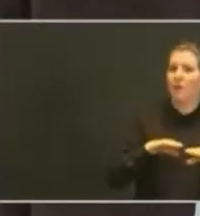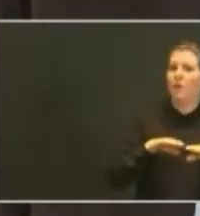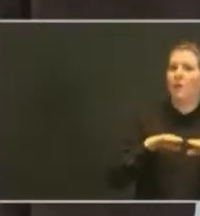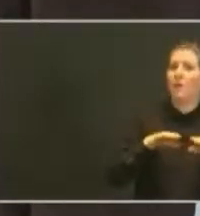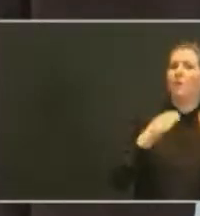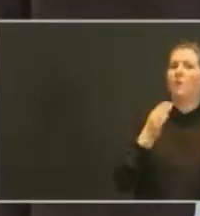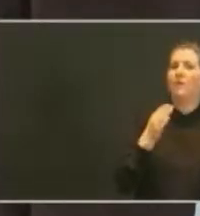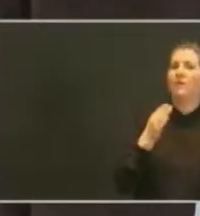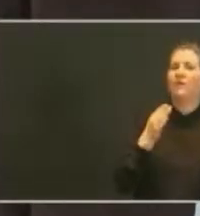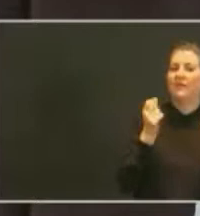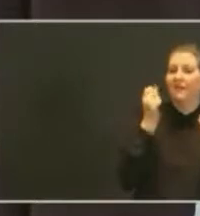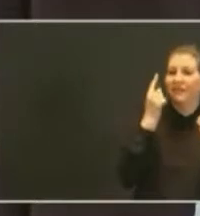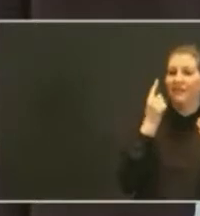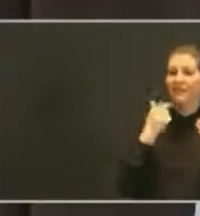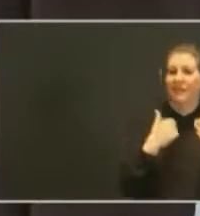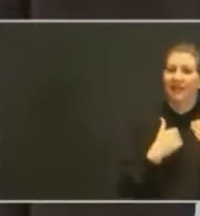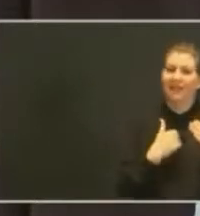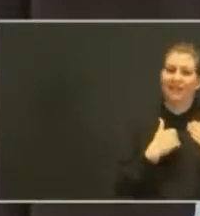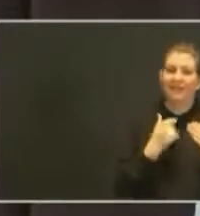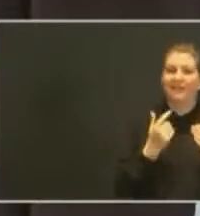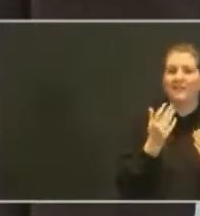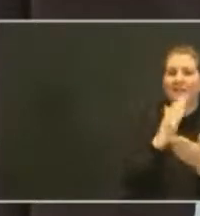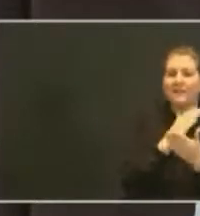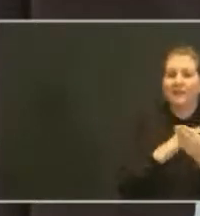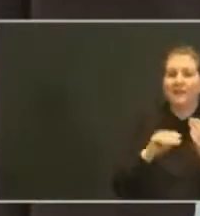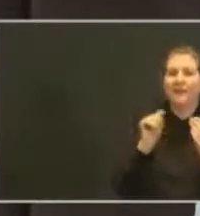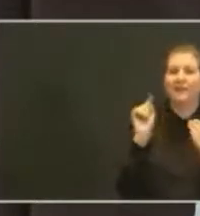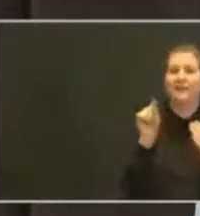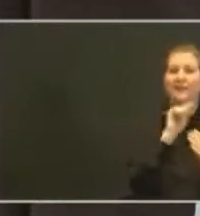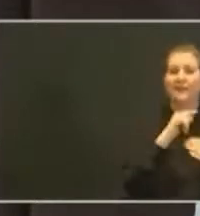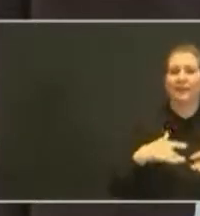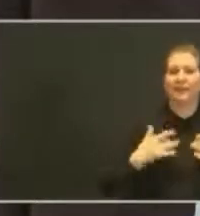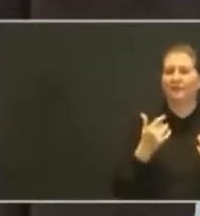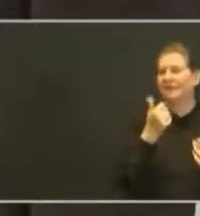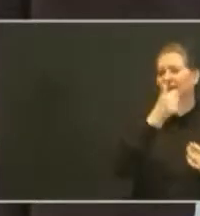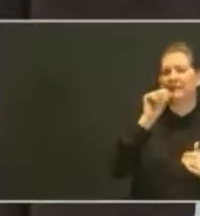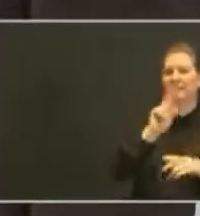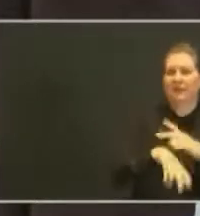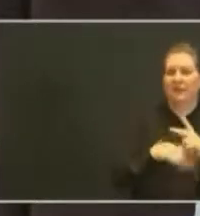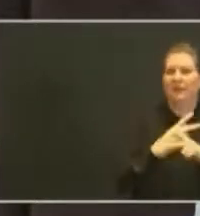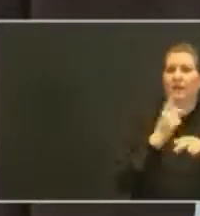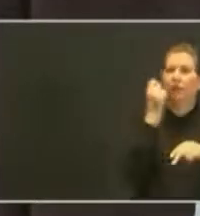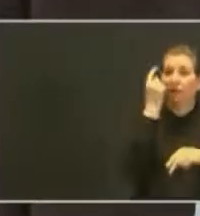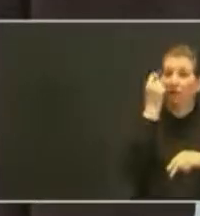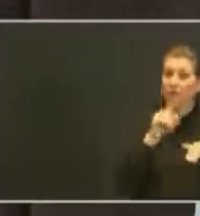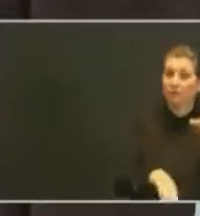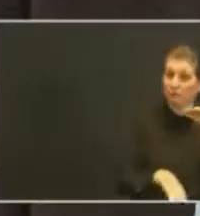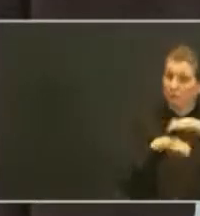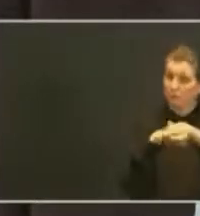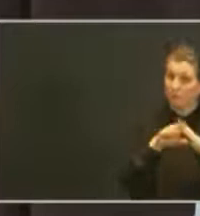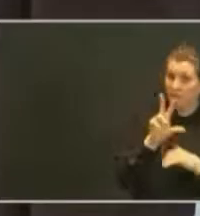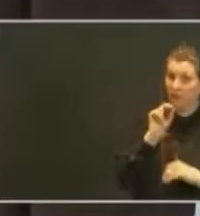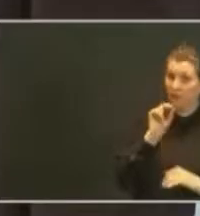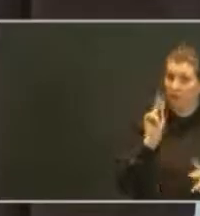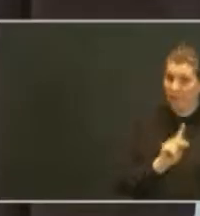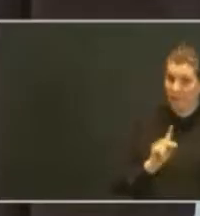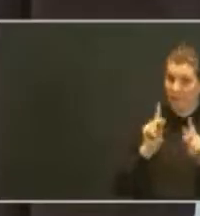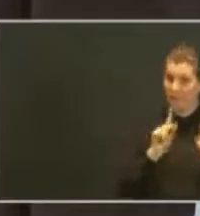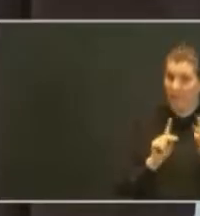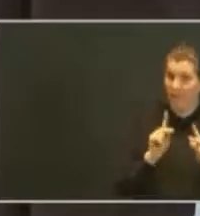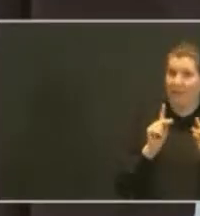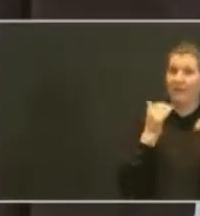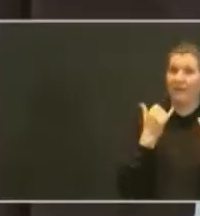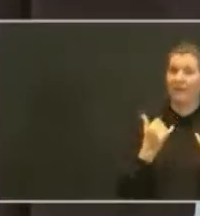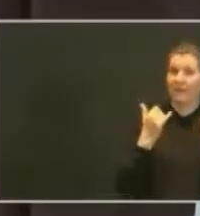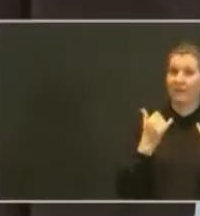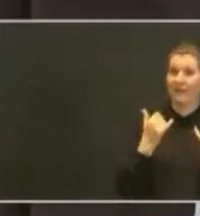have events of any category up to 30 occurring now and through this month, and up